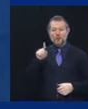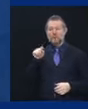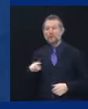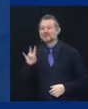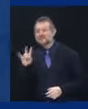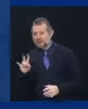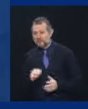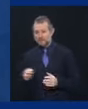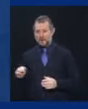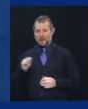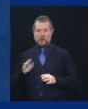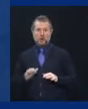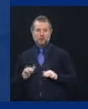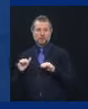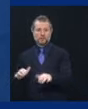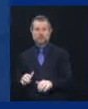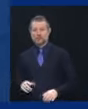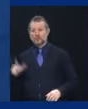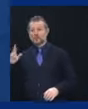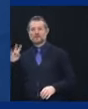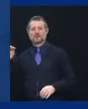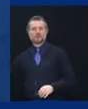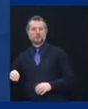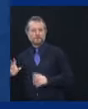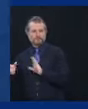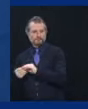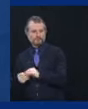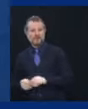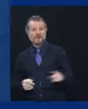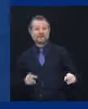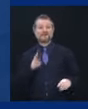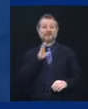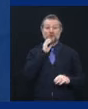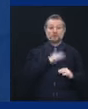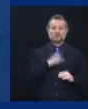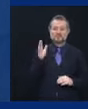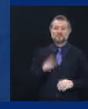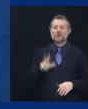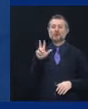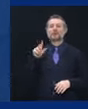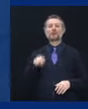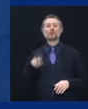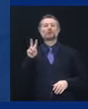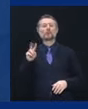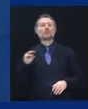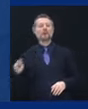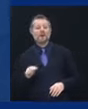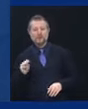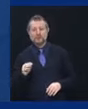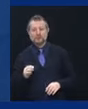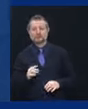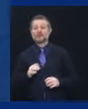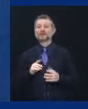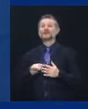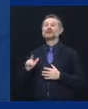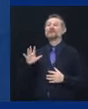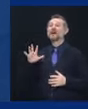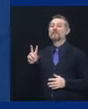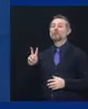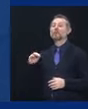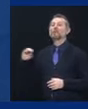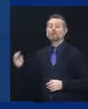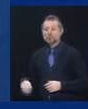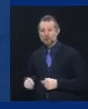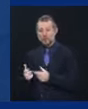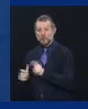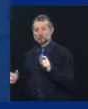eligible universe. 65 plus, it's 3.2 million people. That's 52%